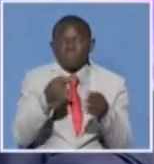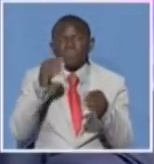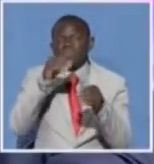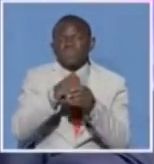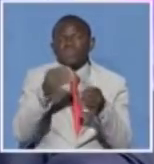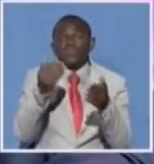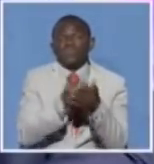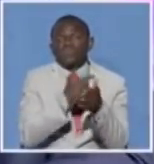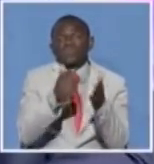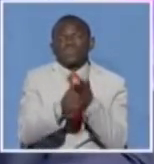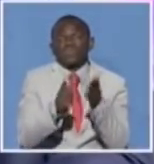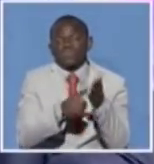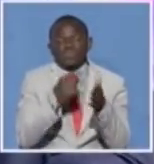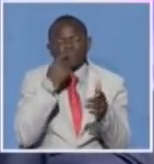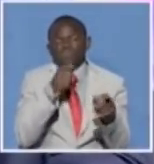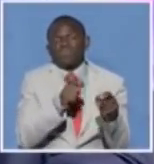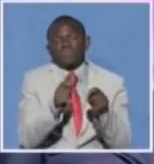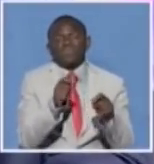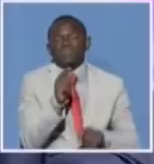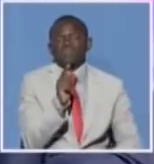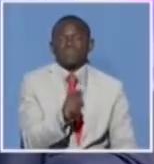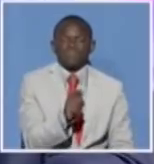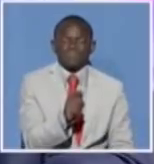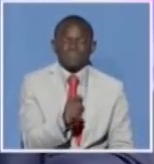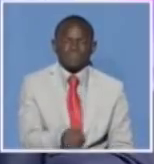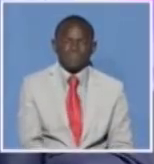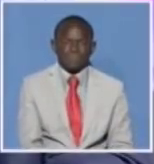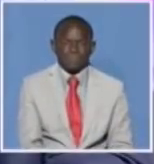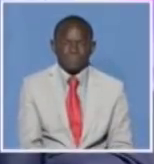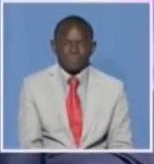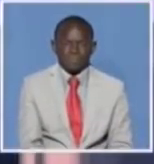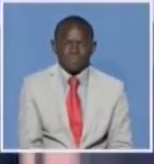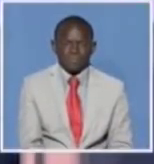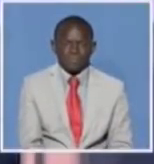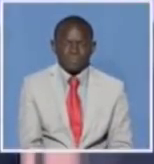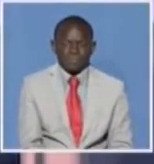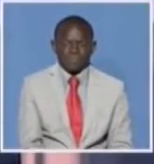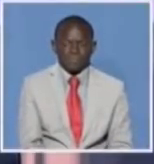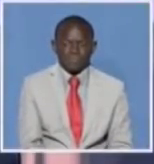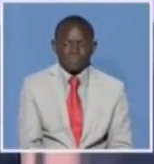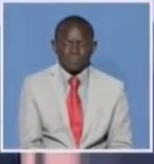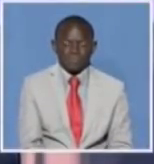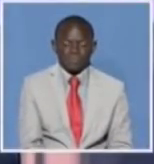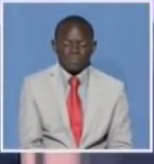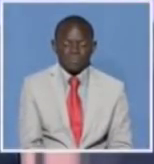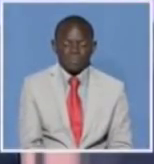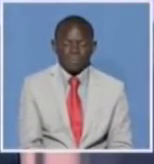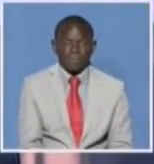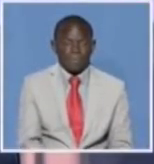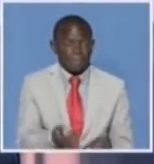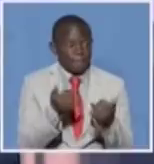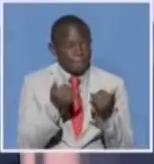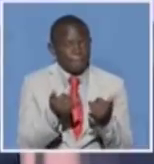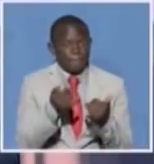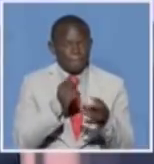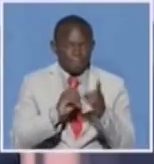it sufficiently with the appropriate legal framework. Now let's move on and probably look at another issue, curriculum